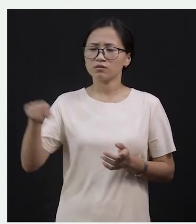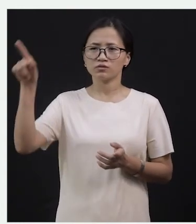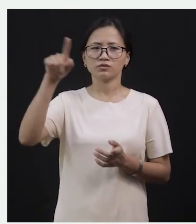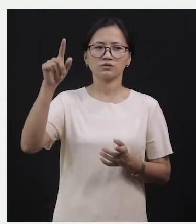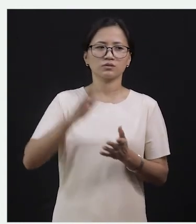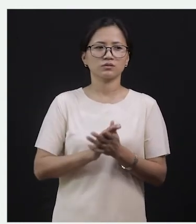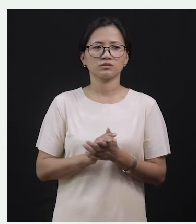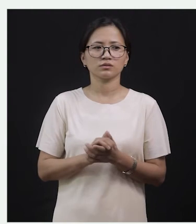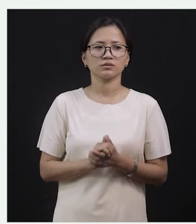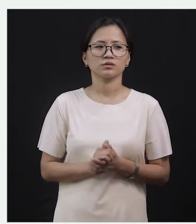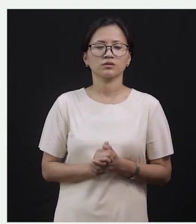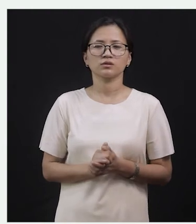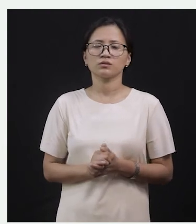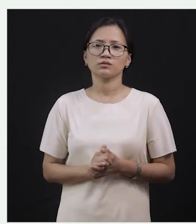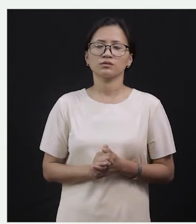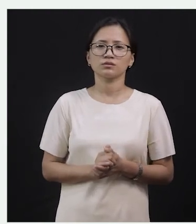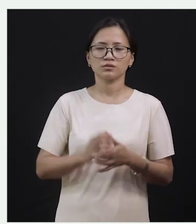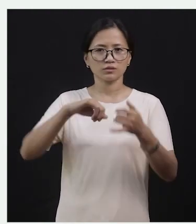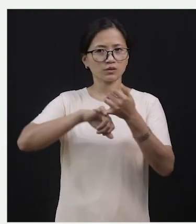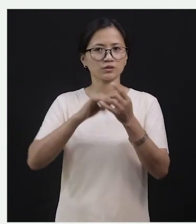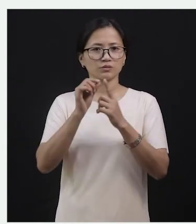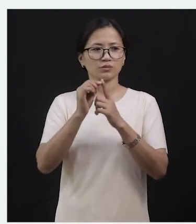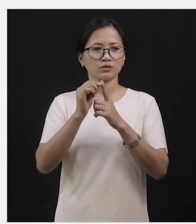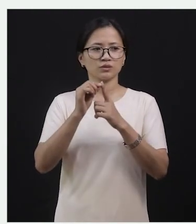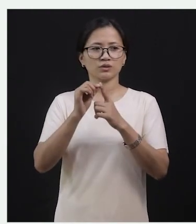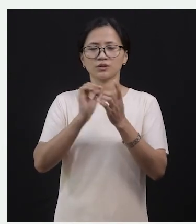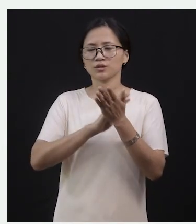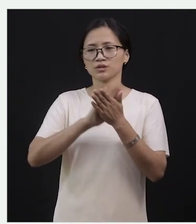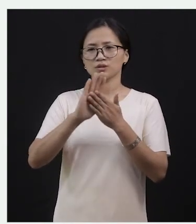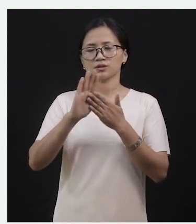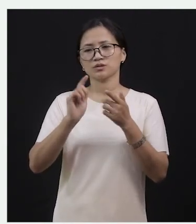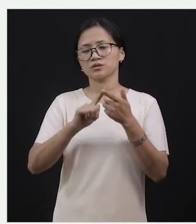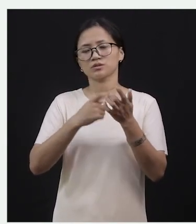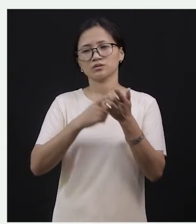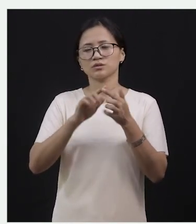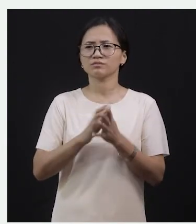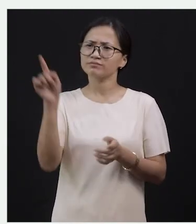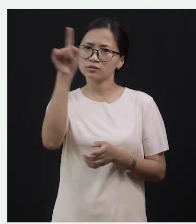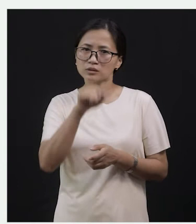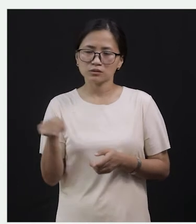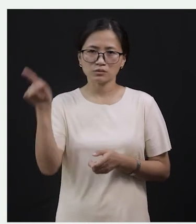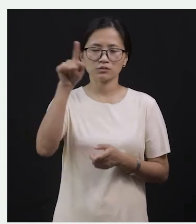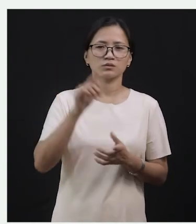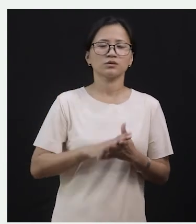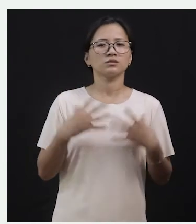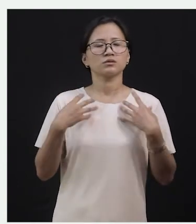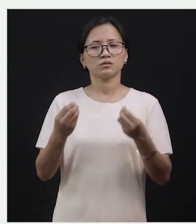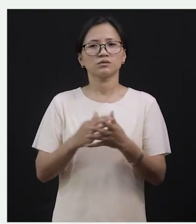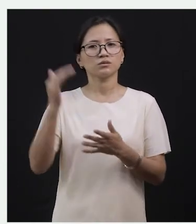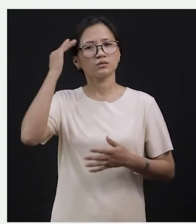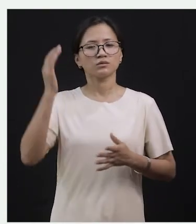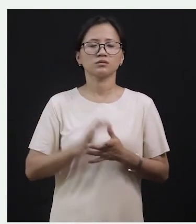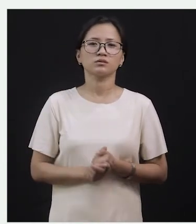or sphere? The answer is sphere. I've also told you in the previous class that if you want to know